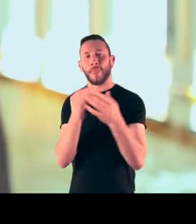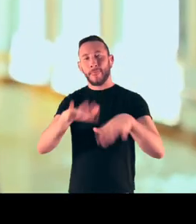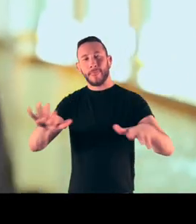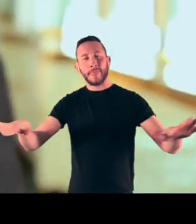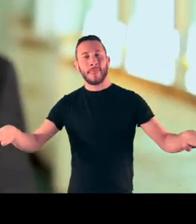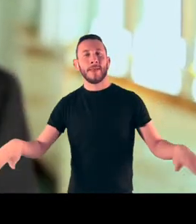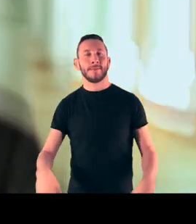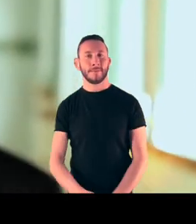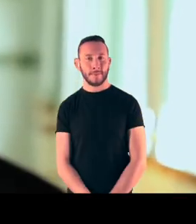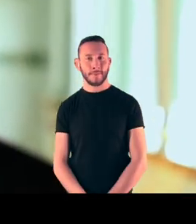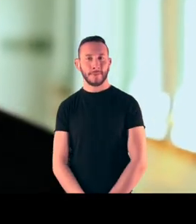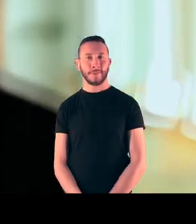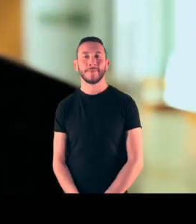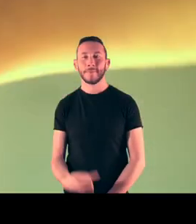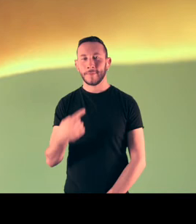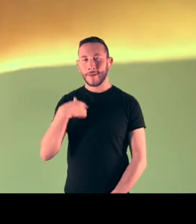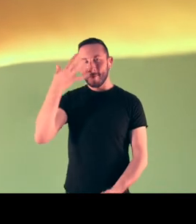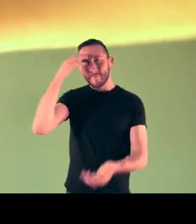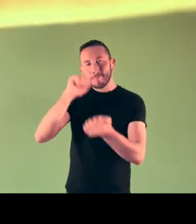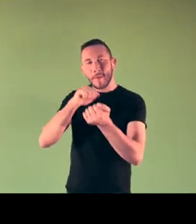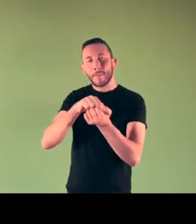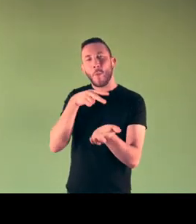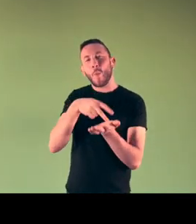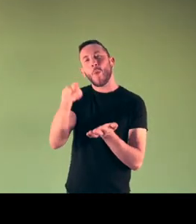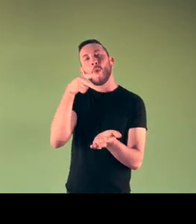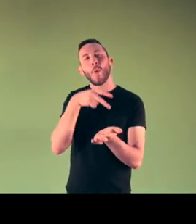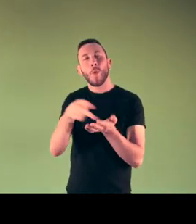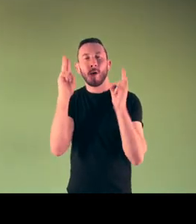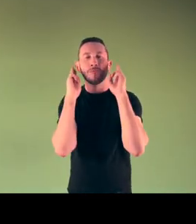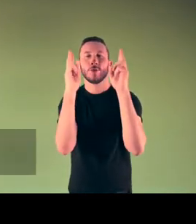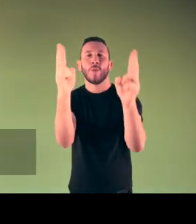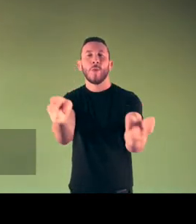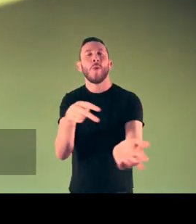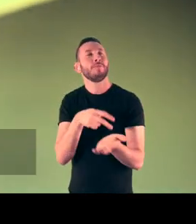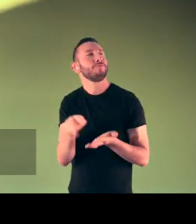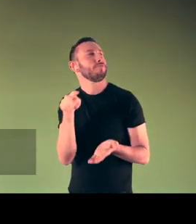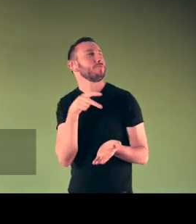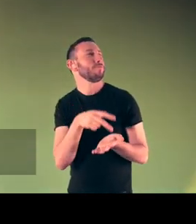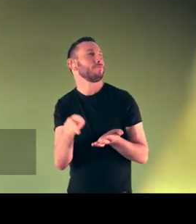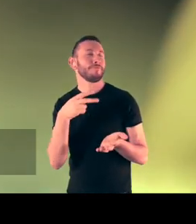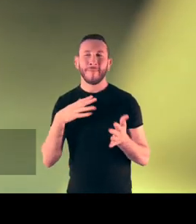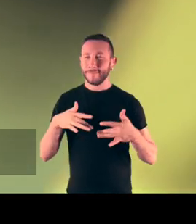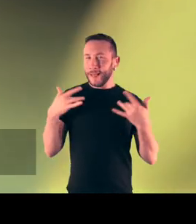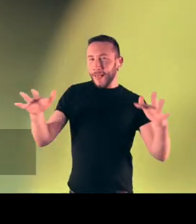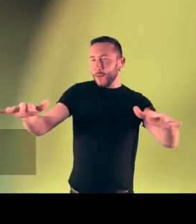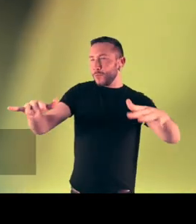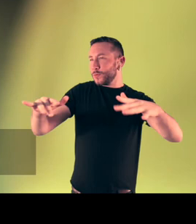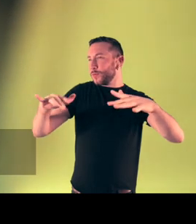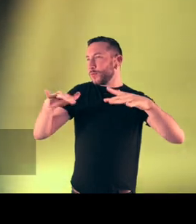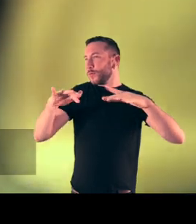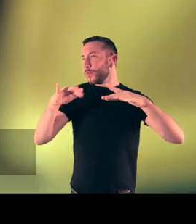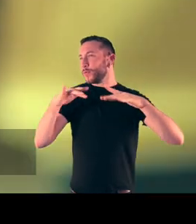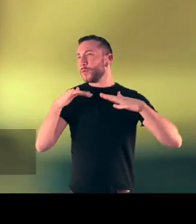gentlemen walks down the corridor. A young person's hand reaches out. I remember walking down the corridor. You